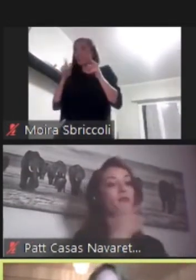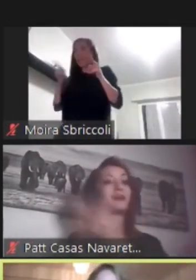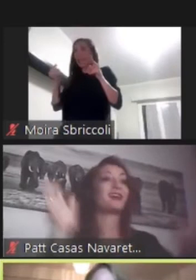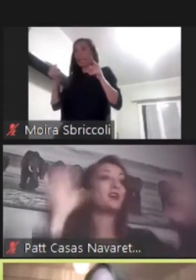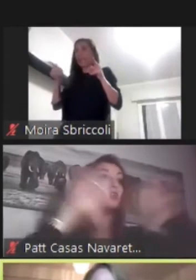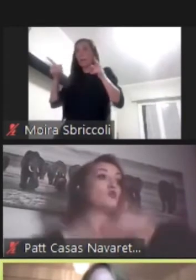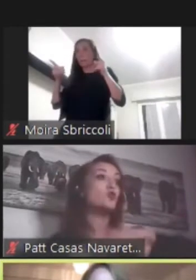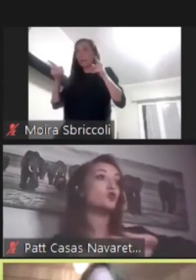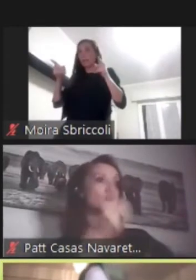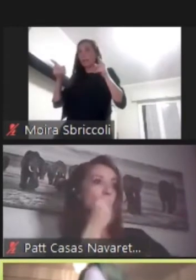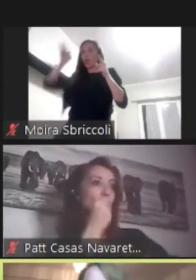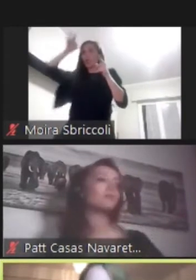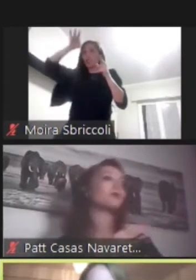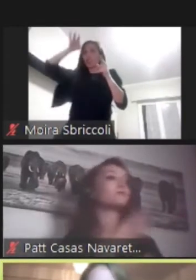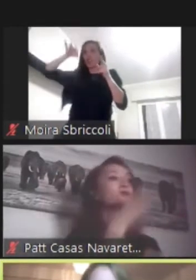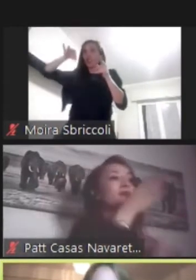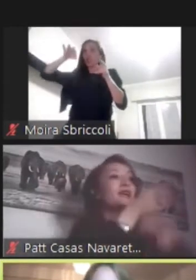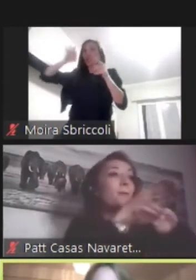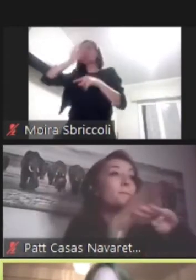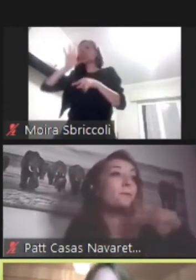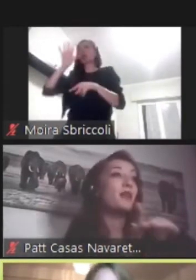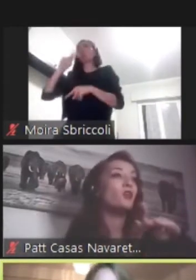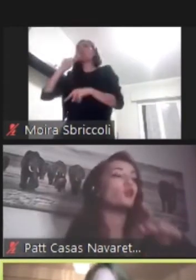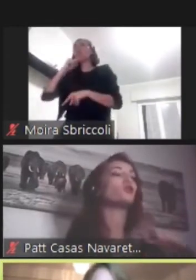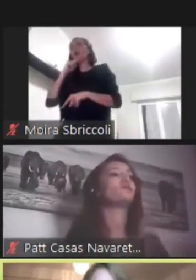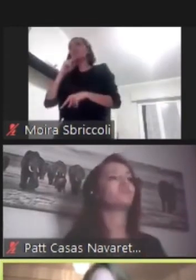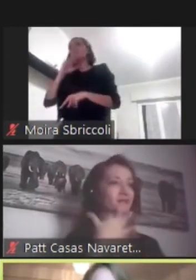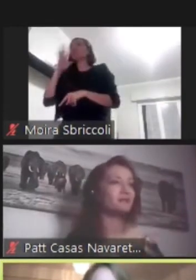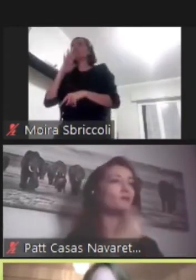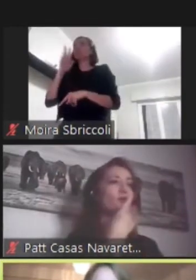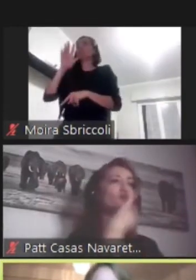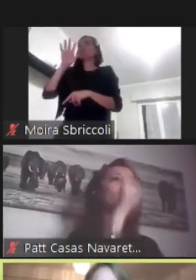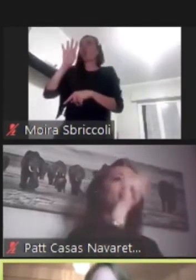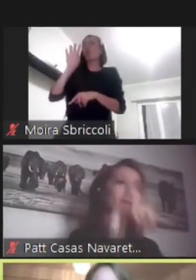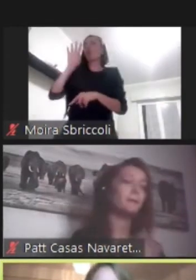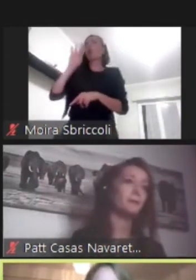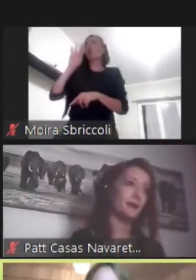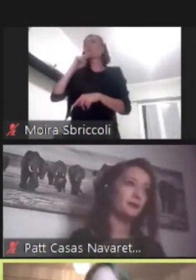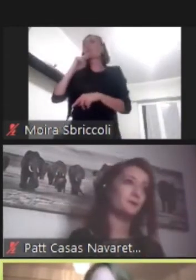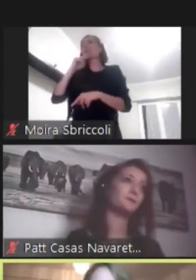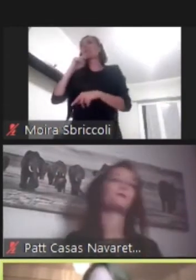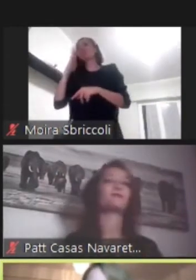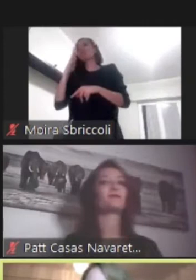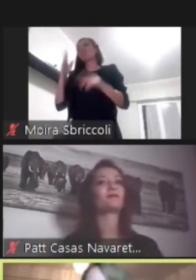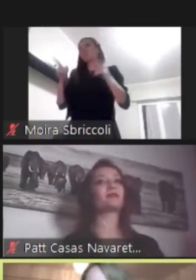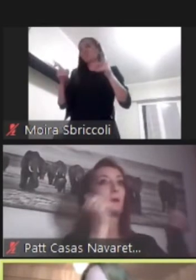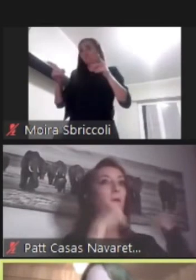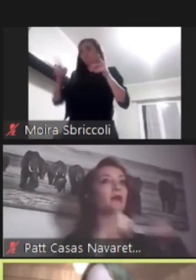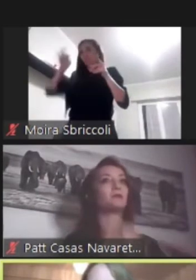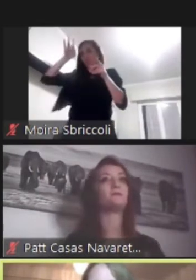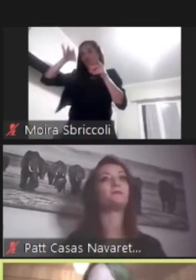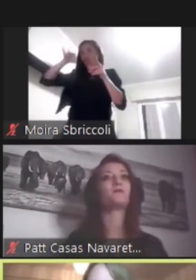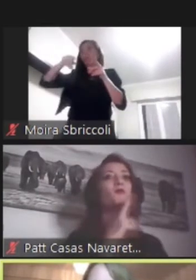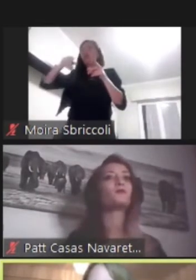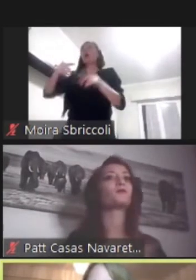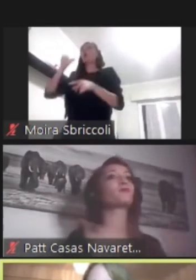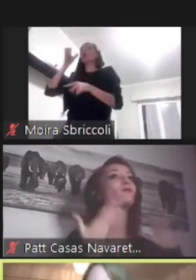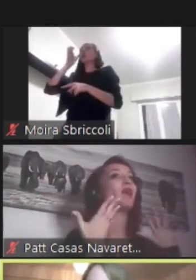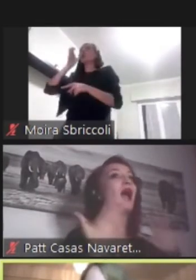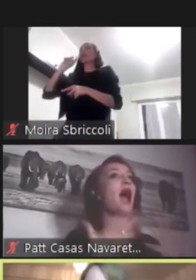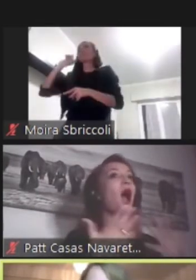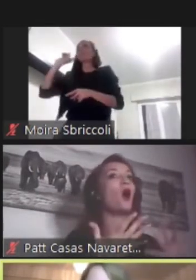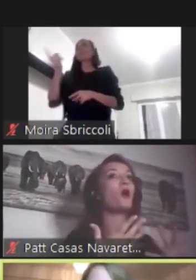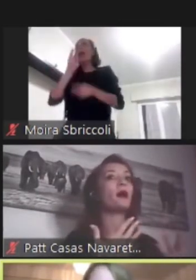Great. Now let's take a look at what this actually looks like. So we know it's powerful. These are the